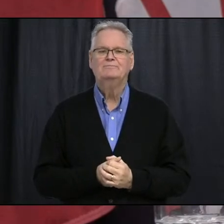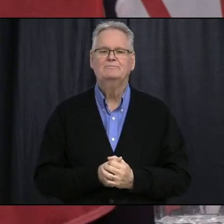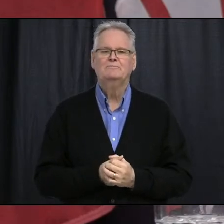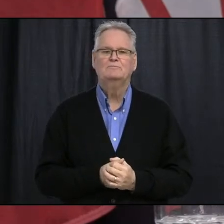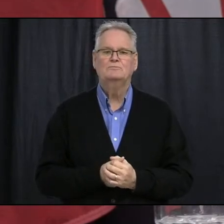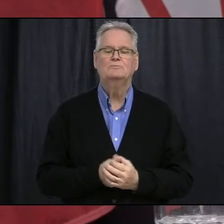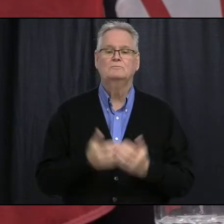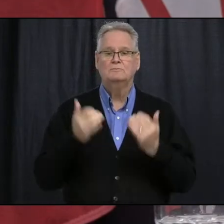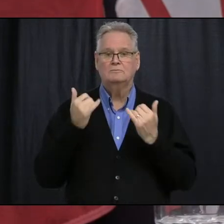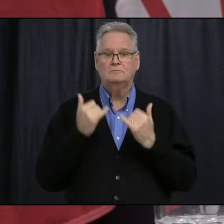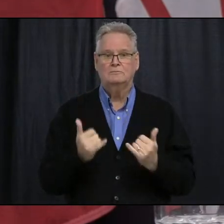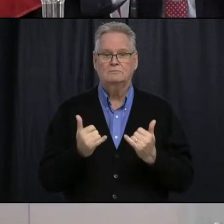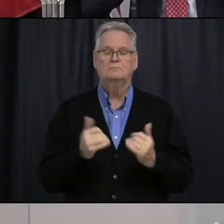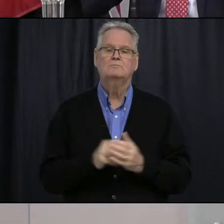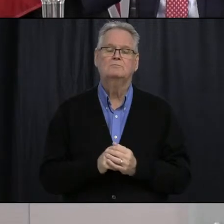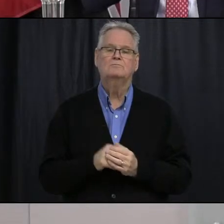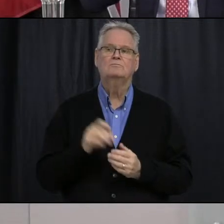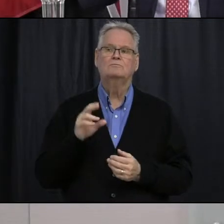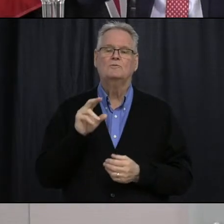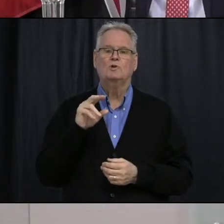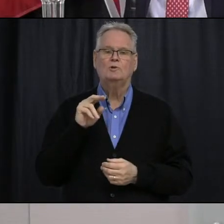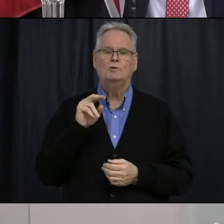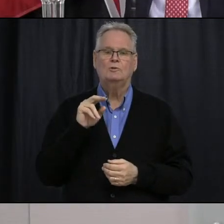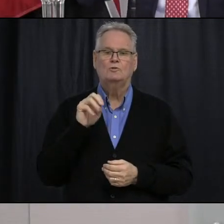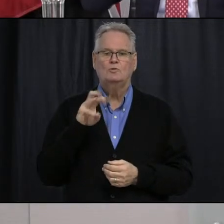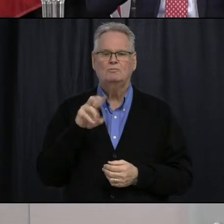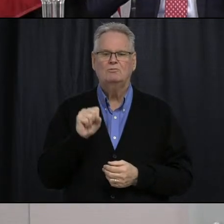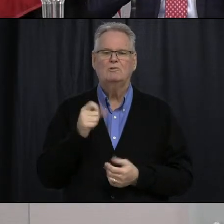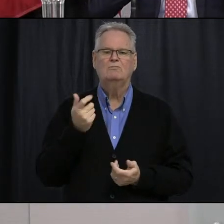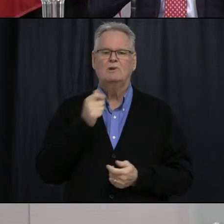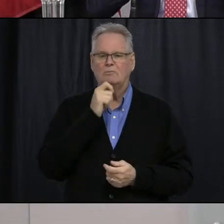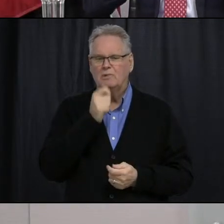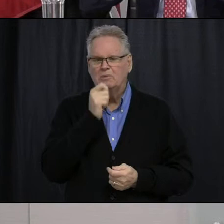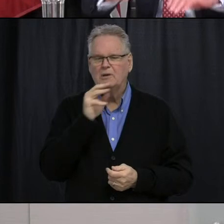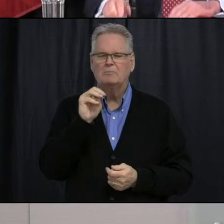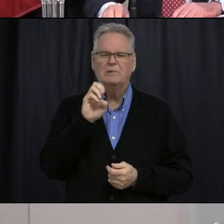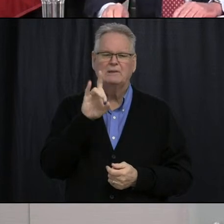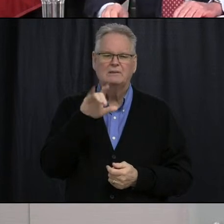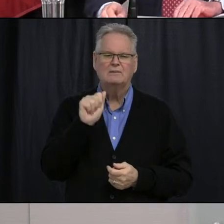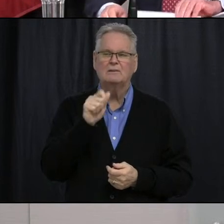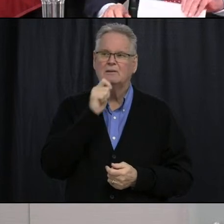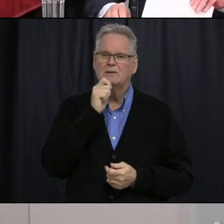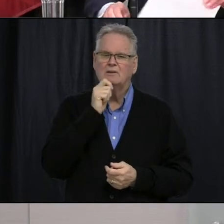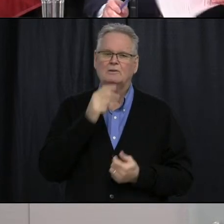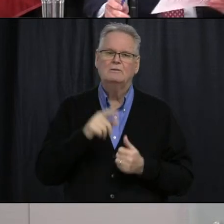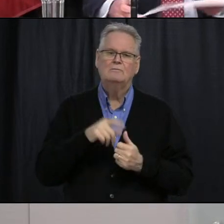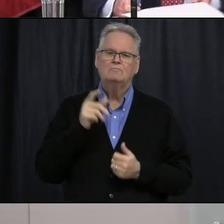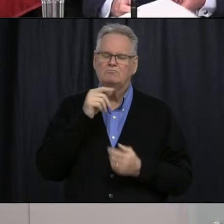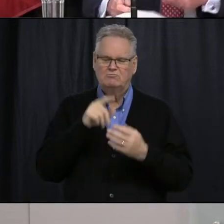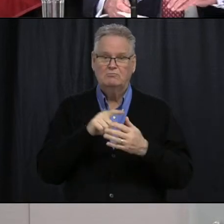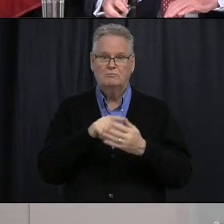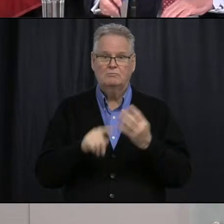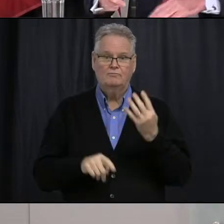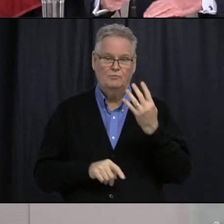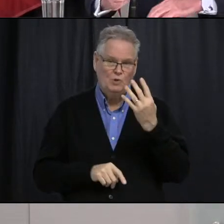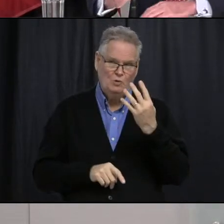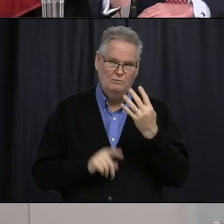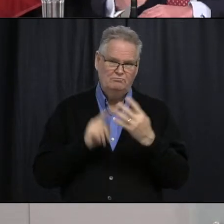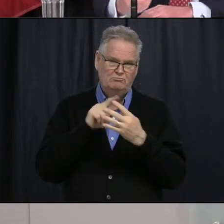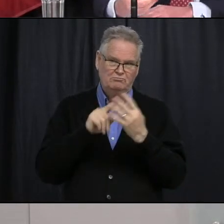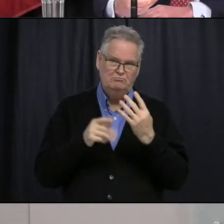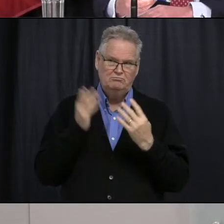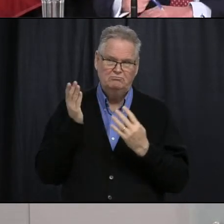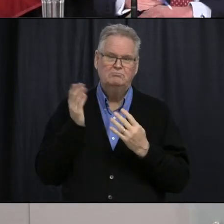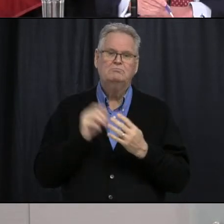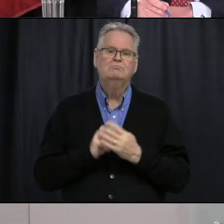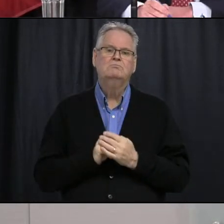media. Thank you, Minister. For the benefit of our speakers, there are 4 reporters registered for today's call. The first round of the question